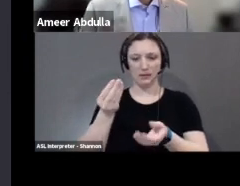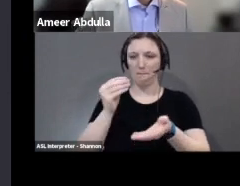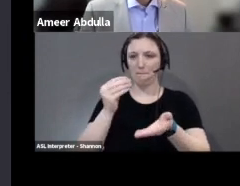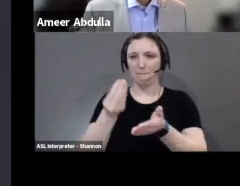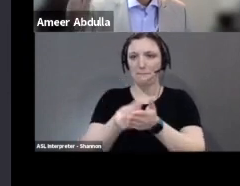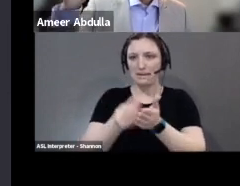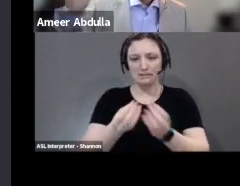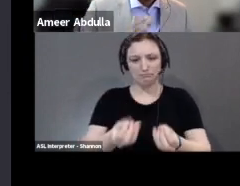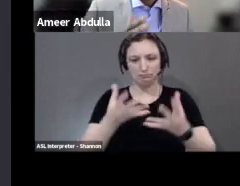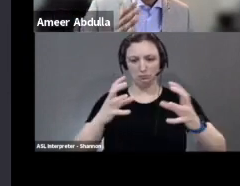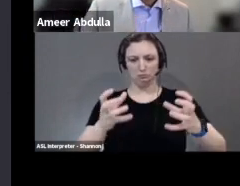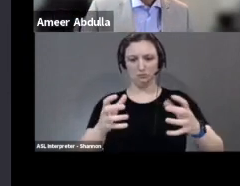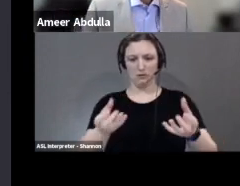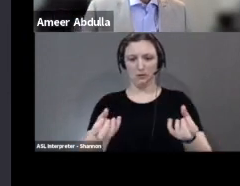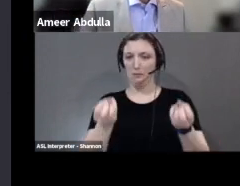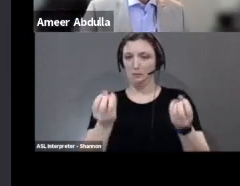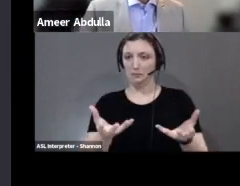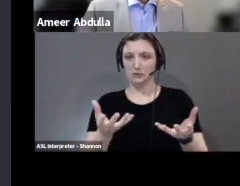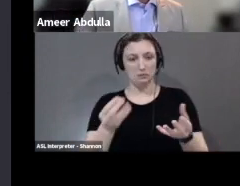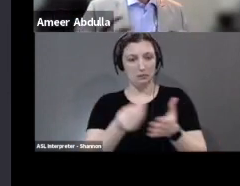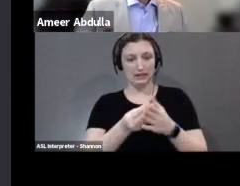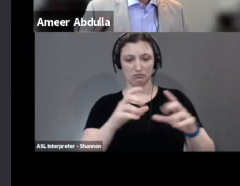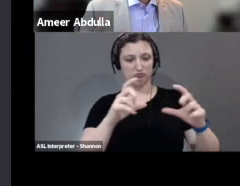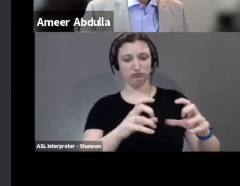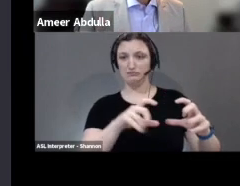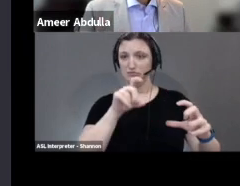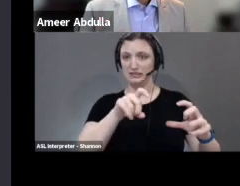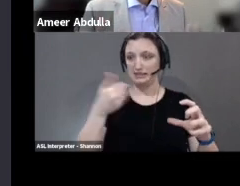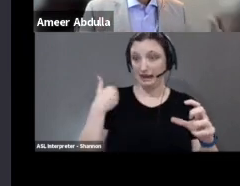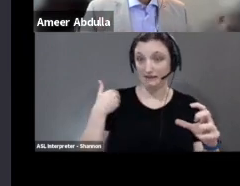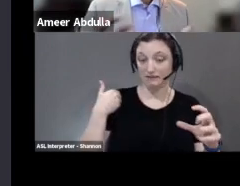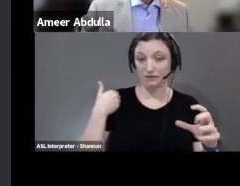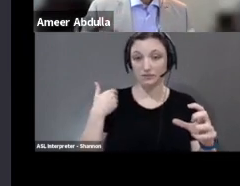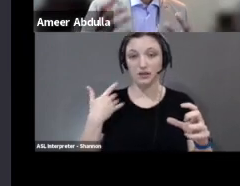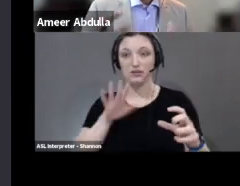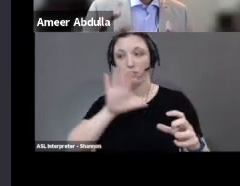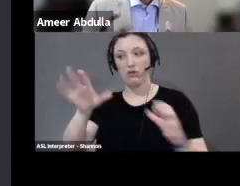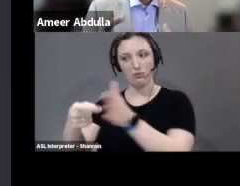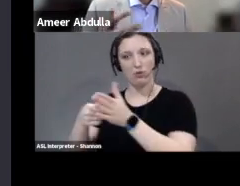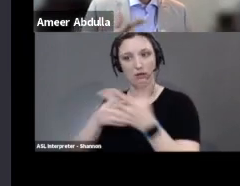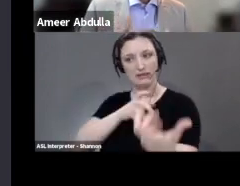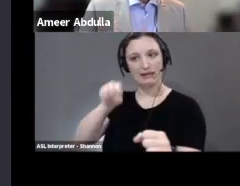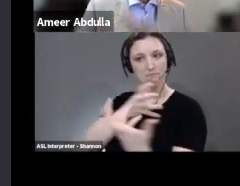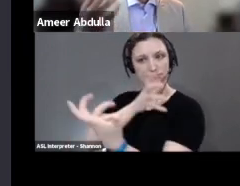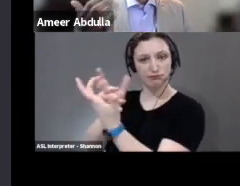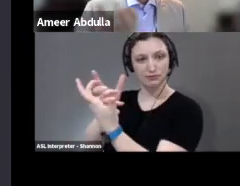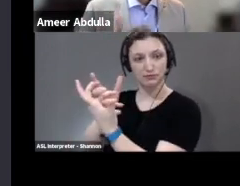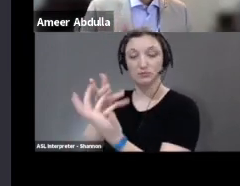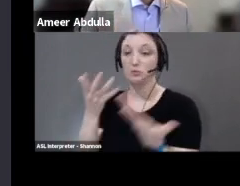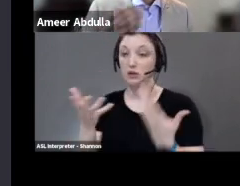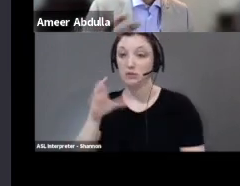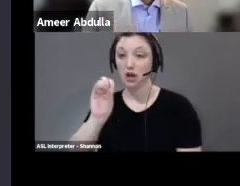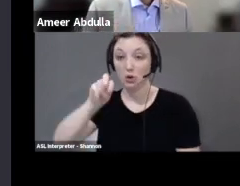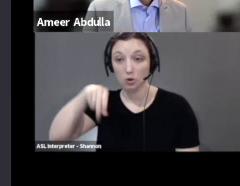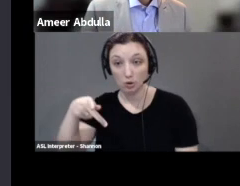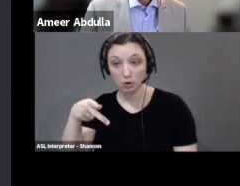assets or a smaller amount of debt in order to meet their requirements. And that may, from a corporate perspective, increase or